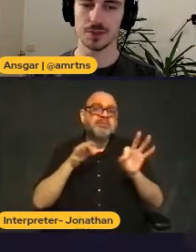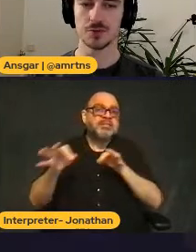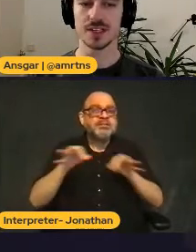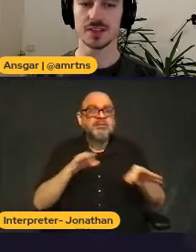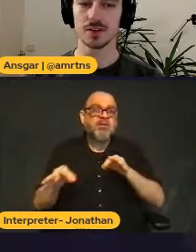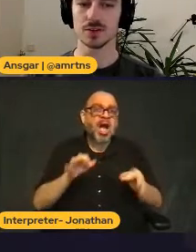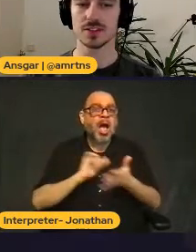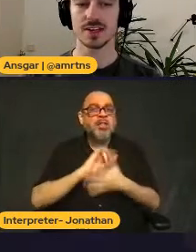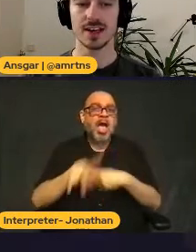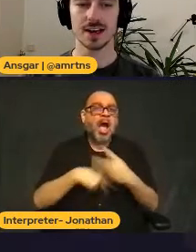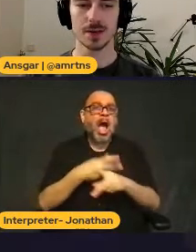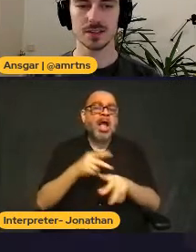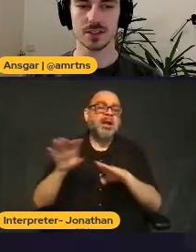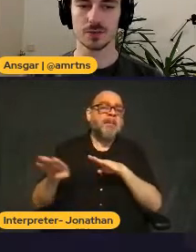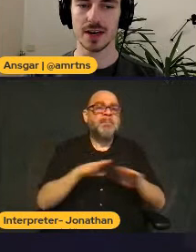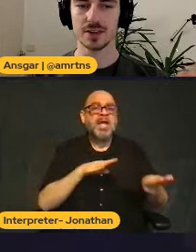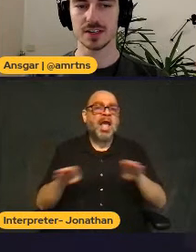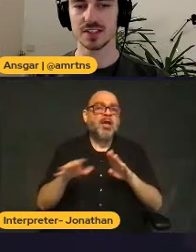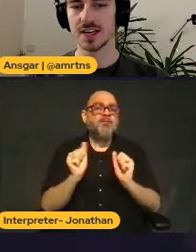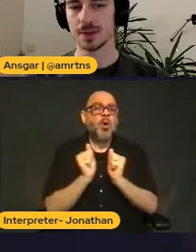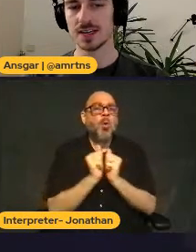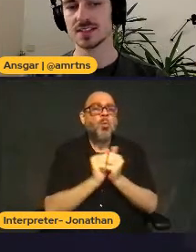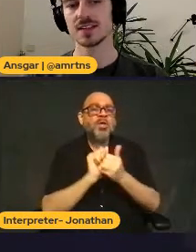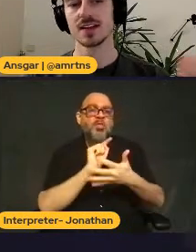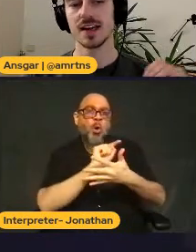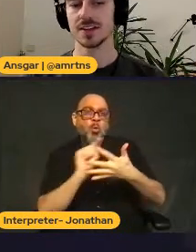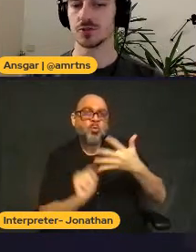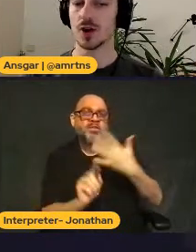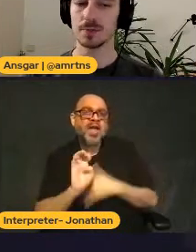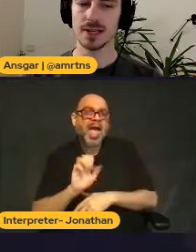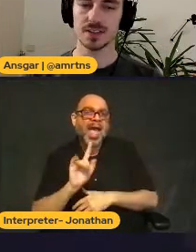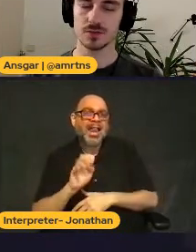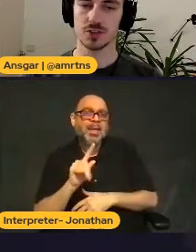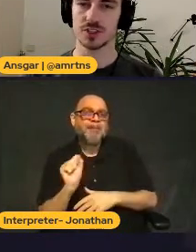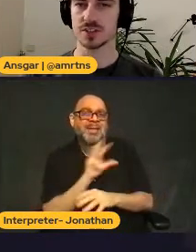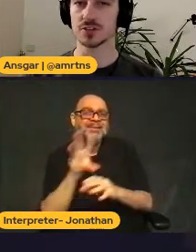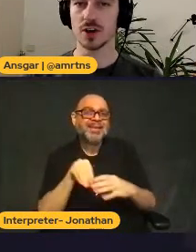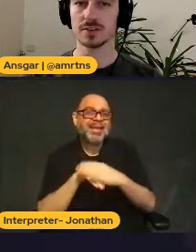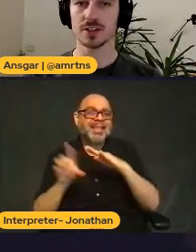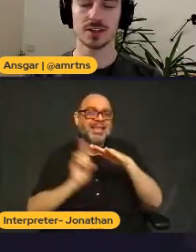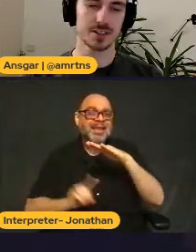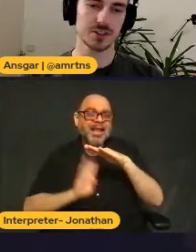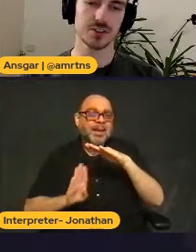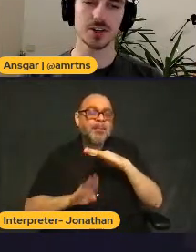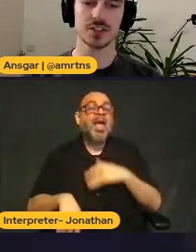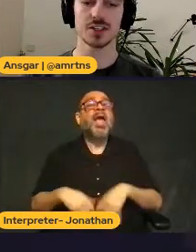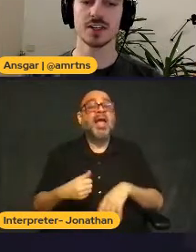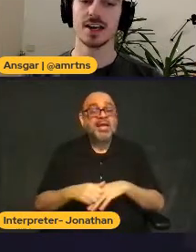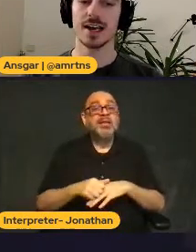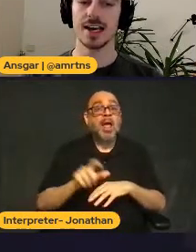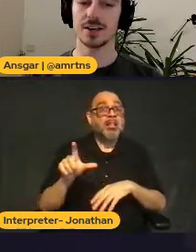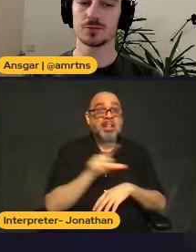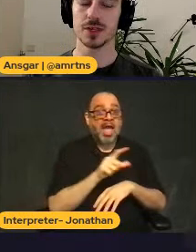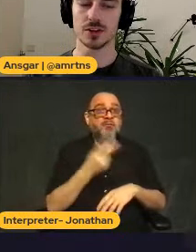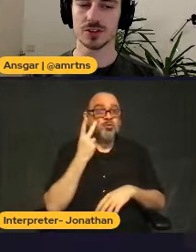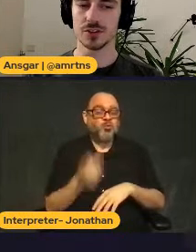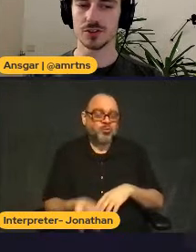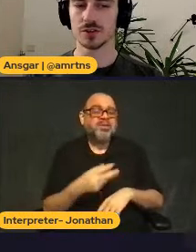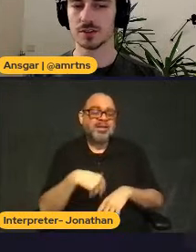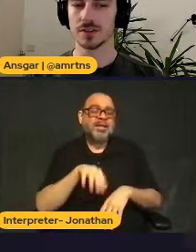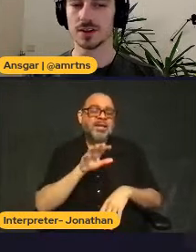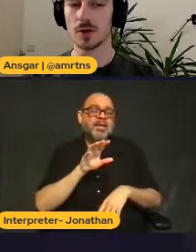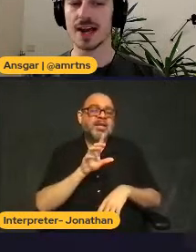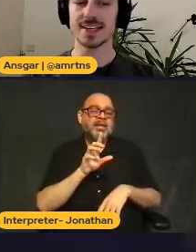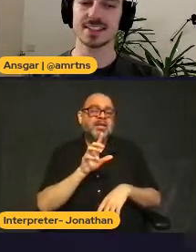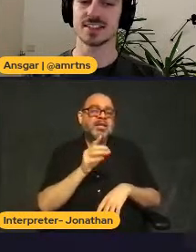behavior between those elements. So we're having a database and a droplet, which is the server at DigitalOcean, and we're going to